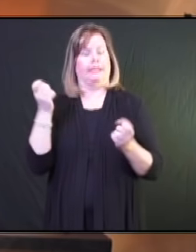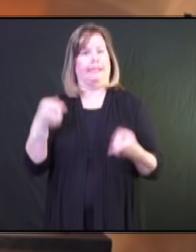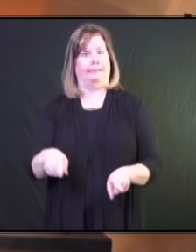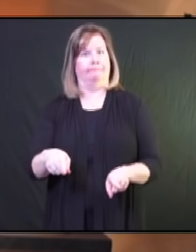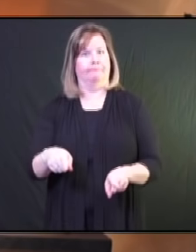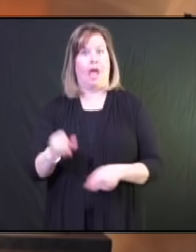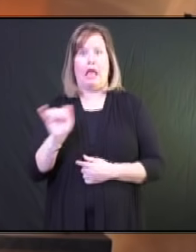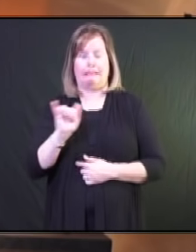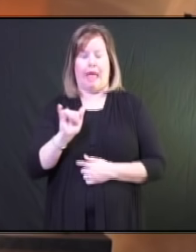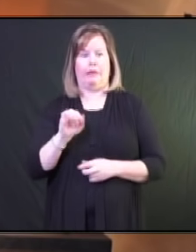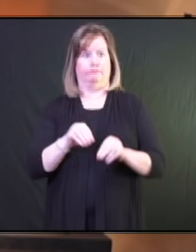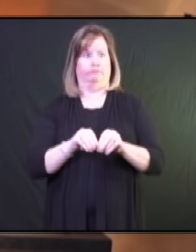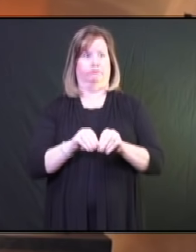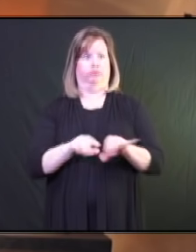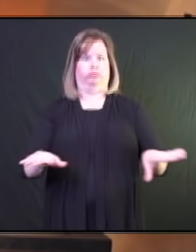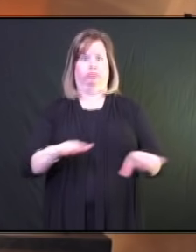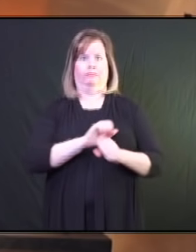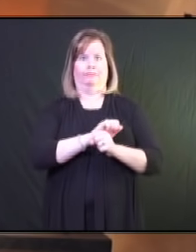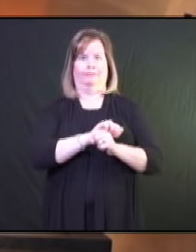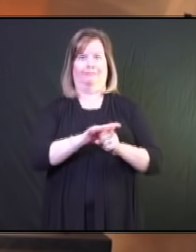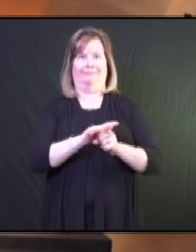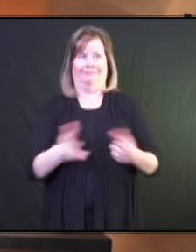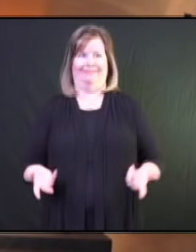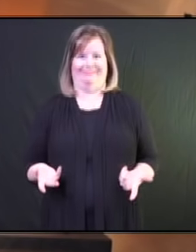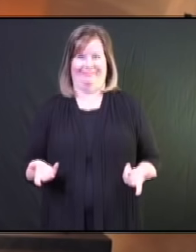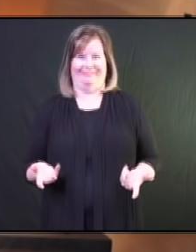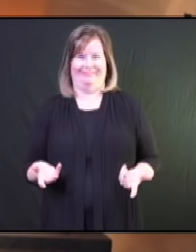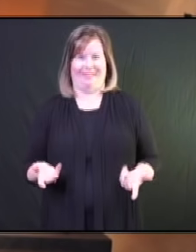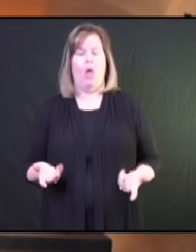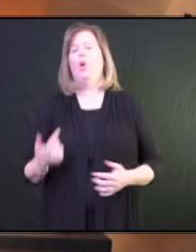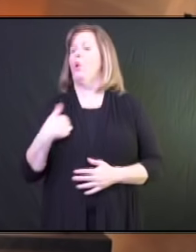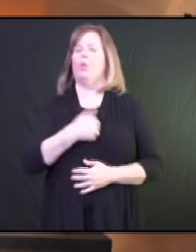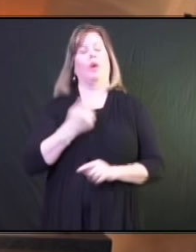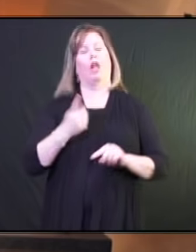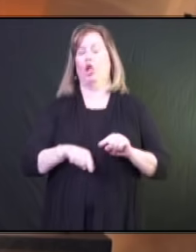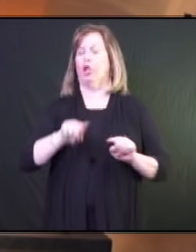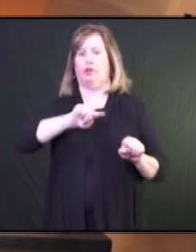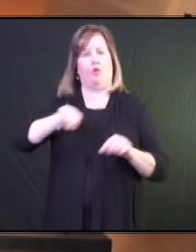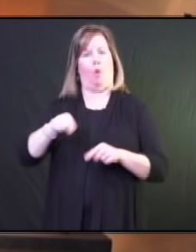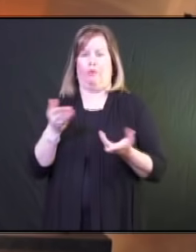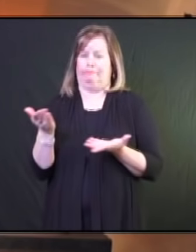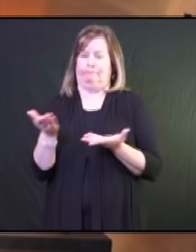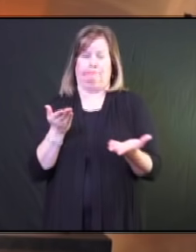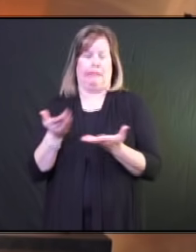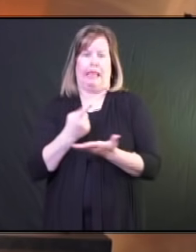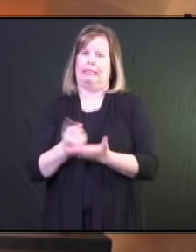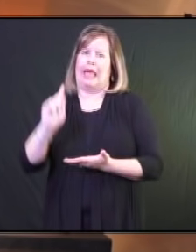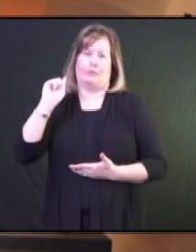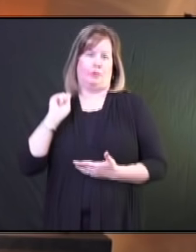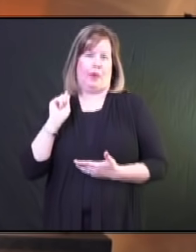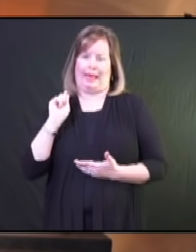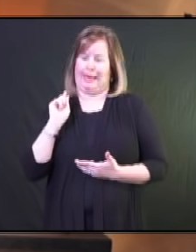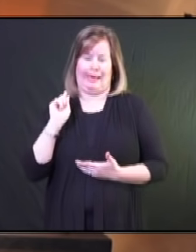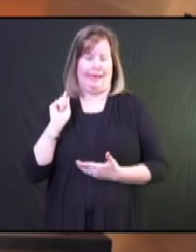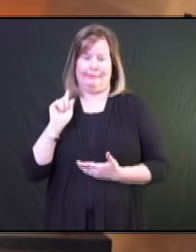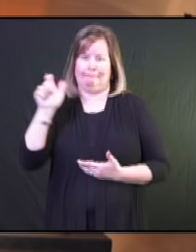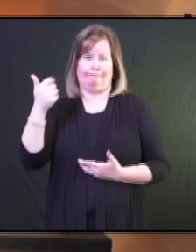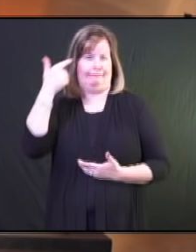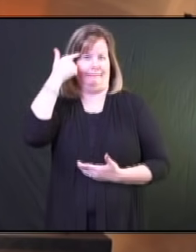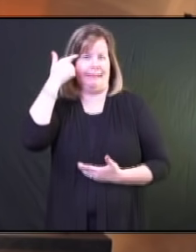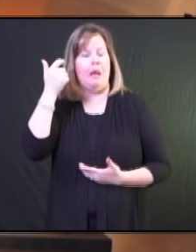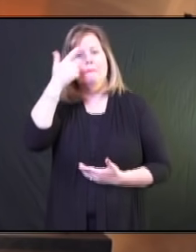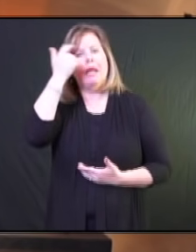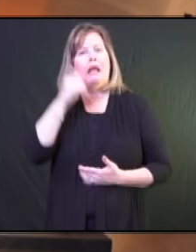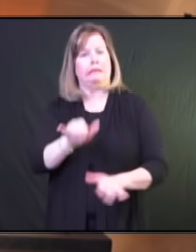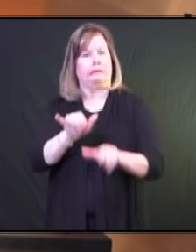like pandemics, for instance. Well, we couldn't be at the Capitol last week because, you know, of the stay-at-home orders and because that we're all trying to